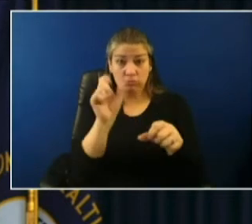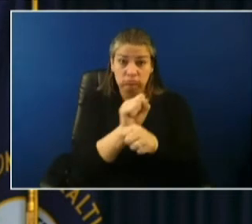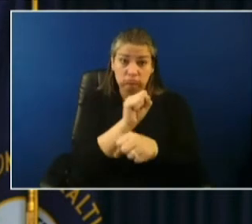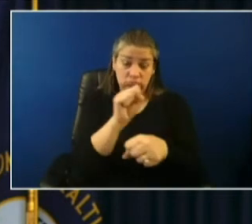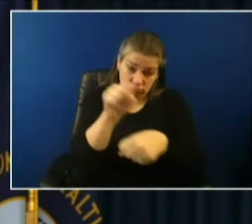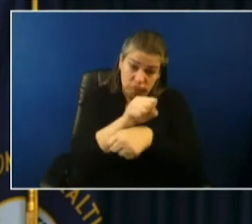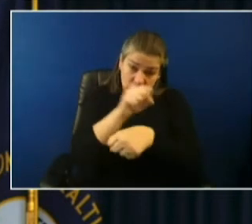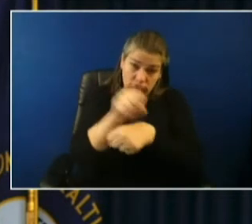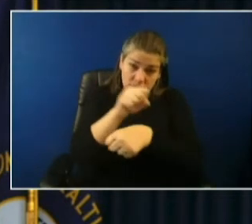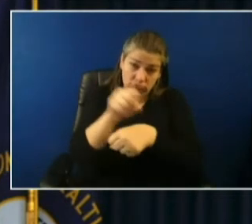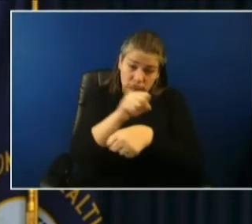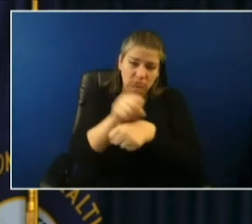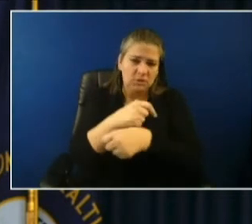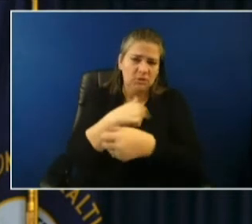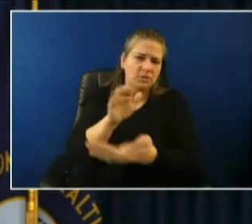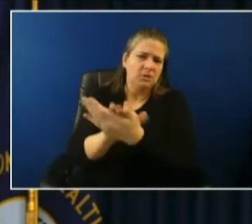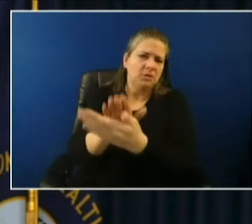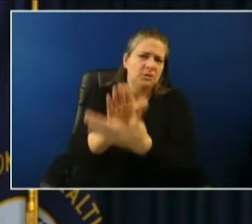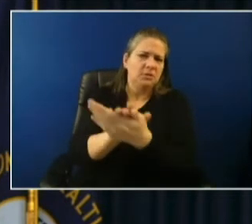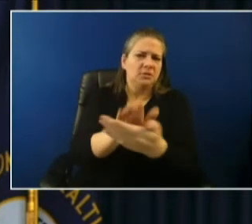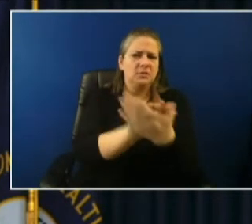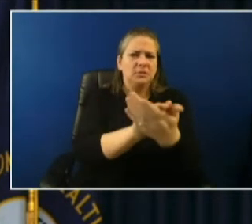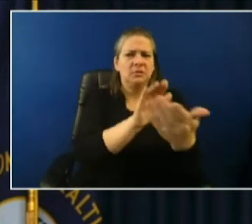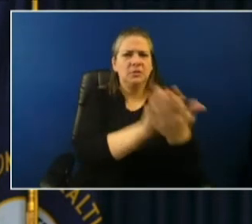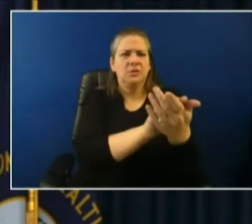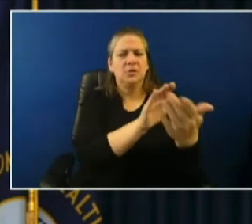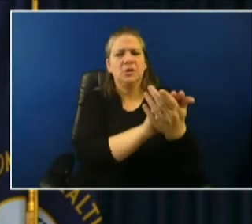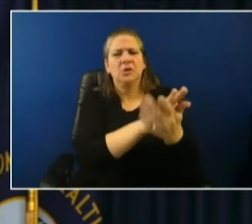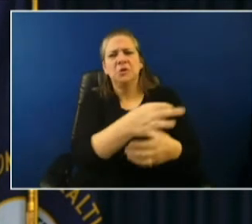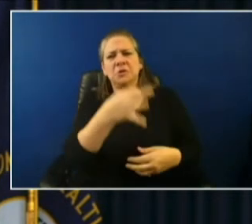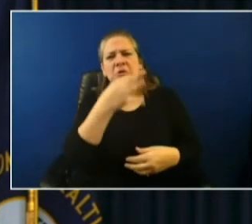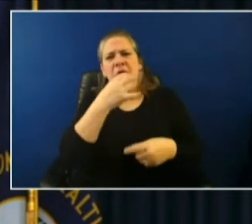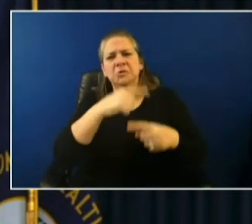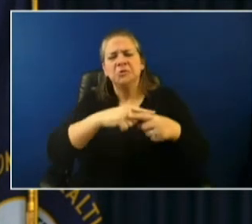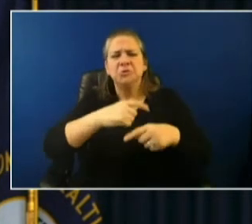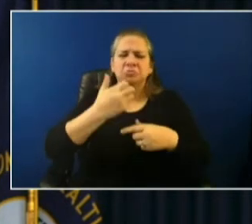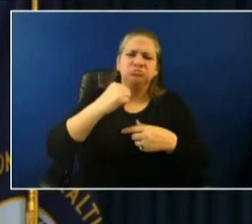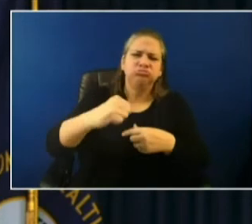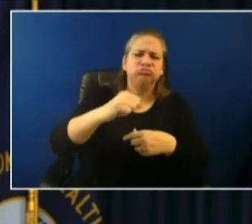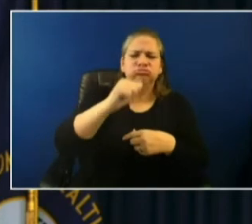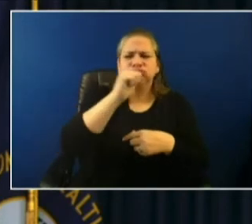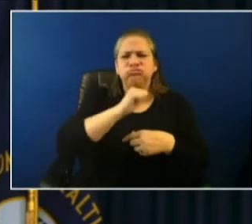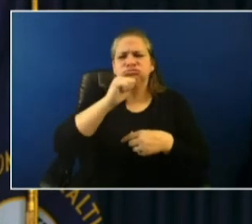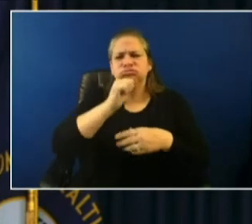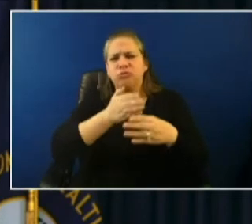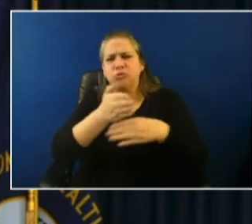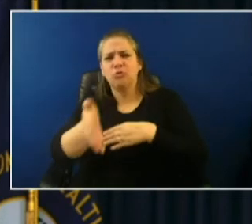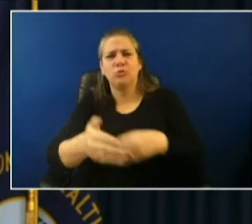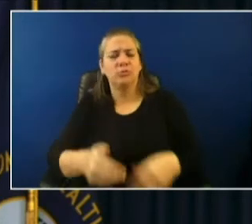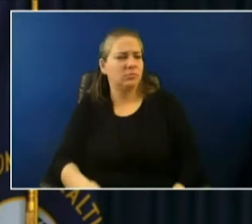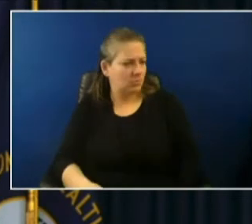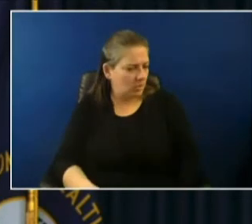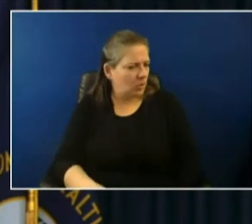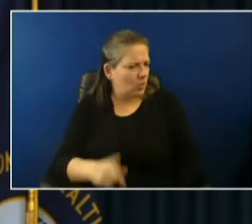and showing a great example of resiliency. Was there one other part of that question?